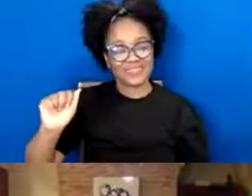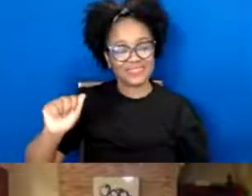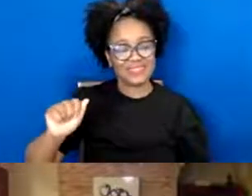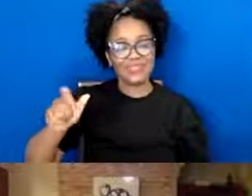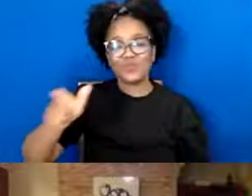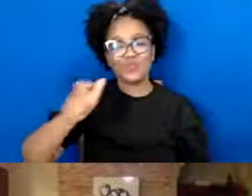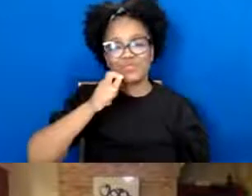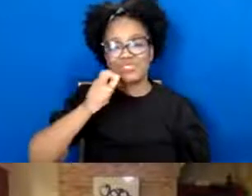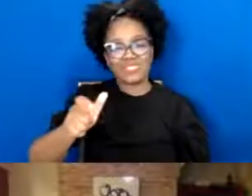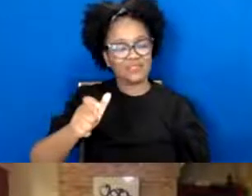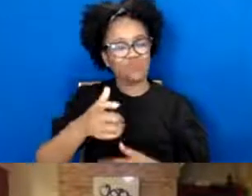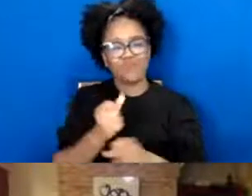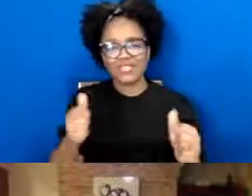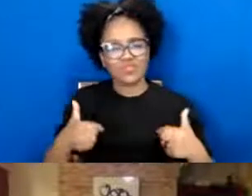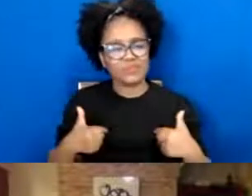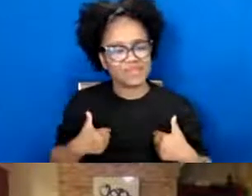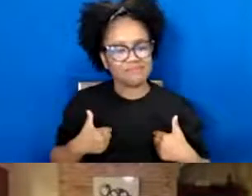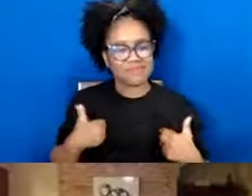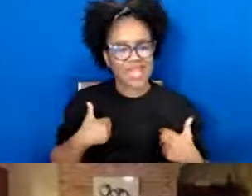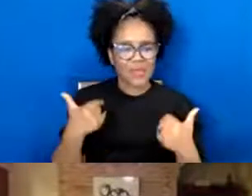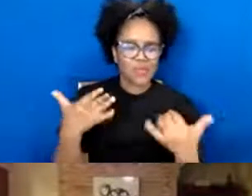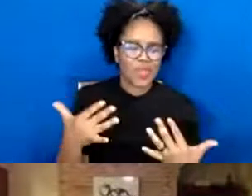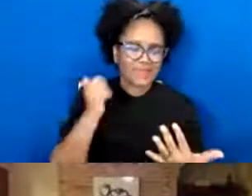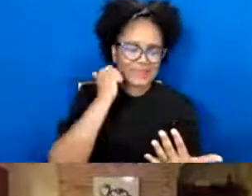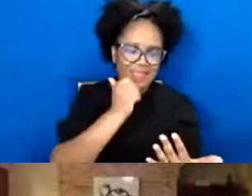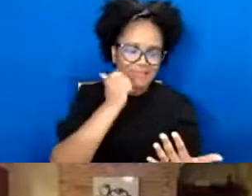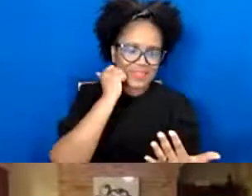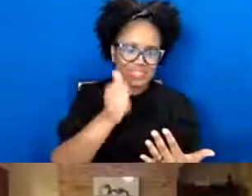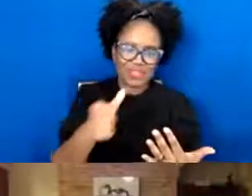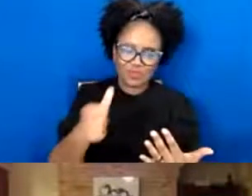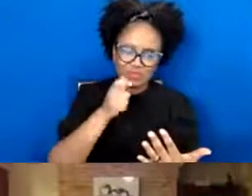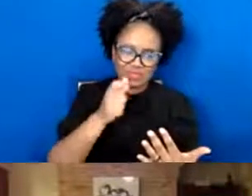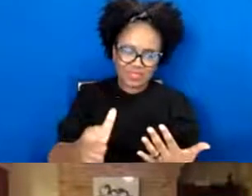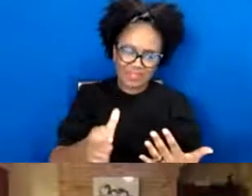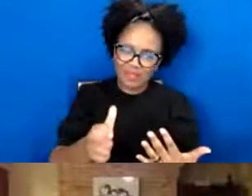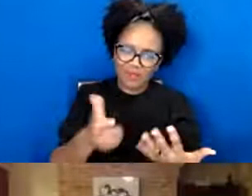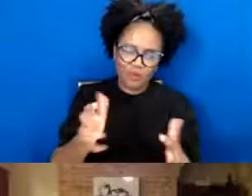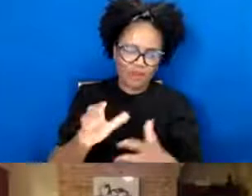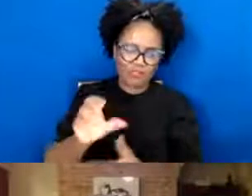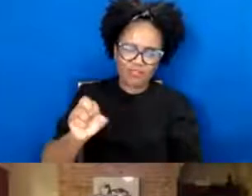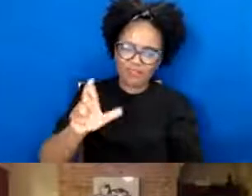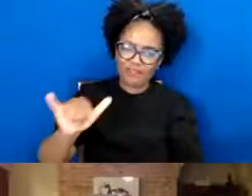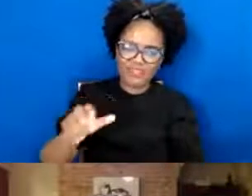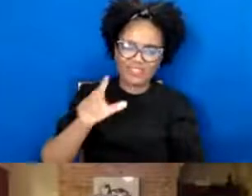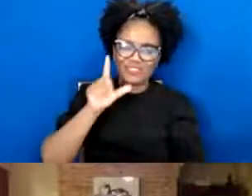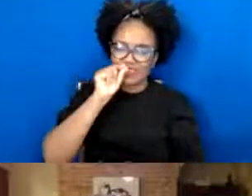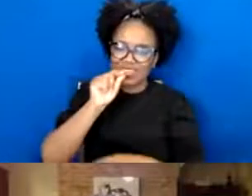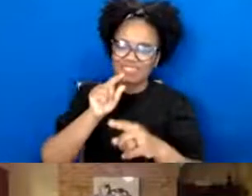want curry chicken and pear every day, but you insisted. Churn, roll,